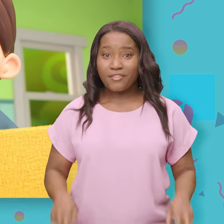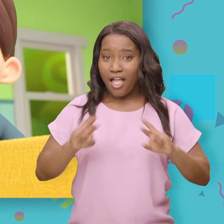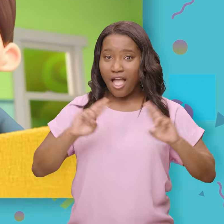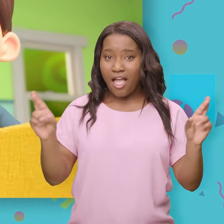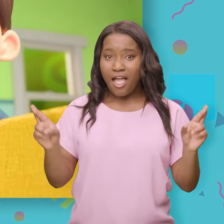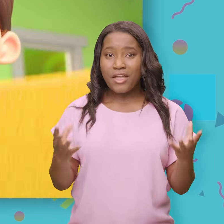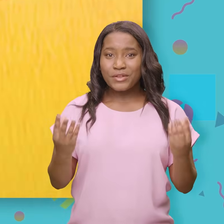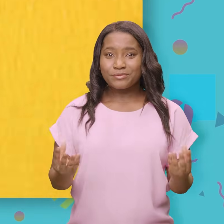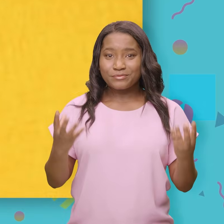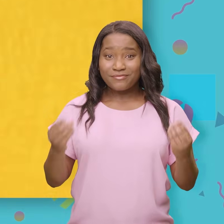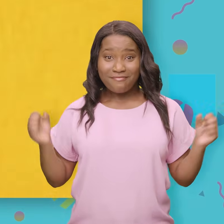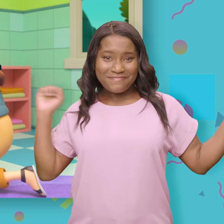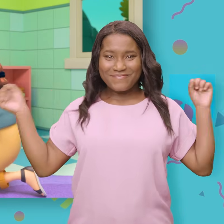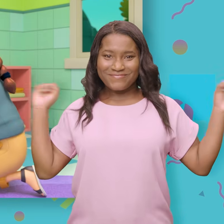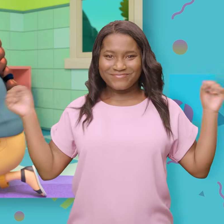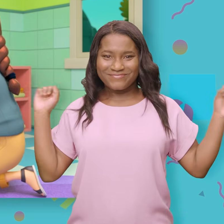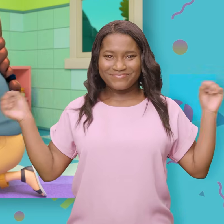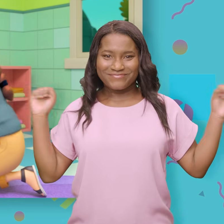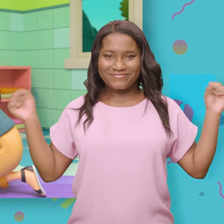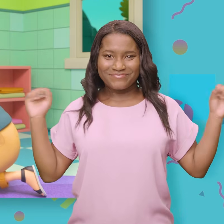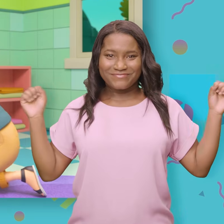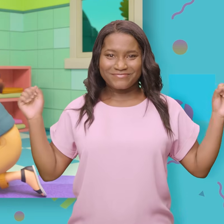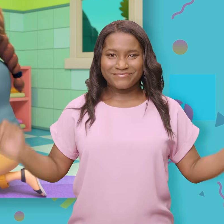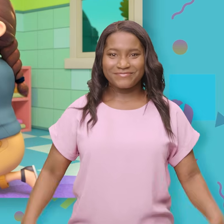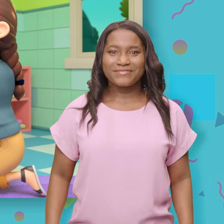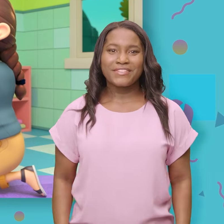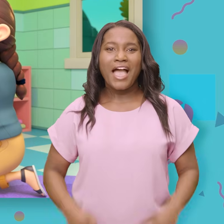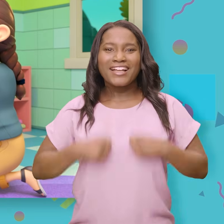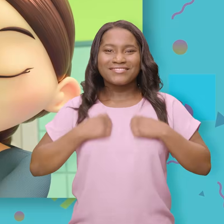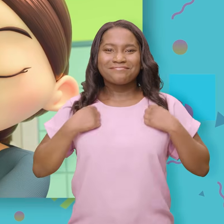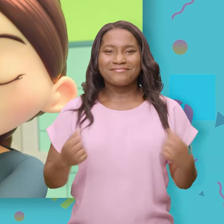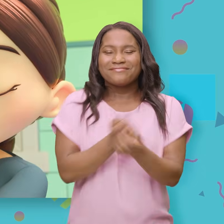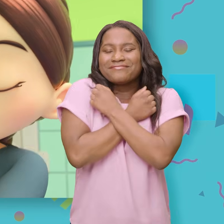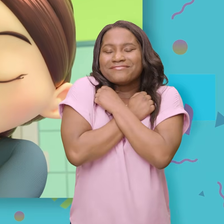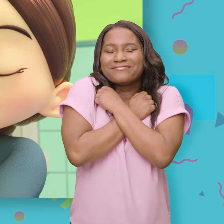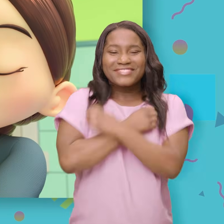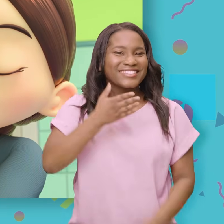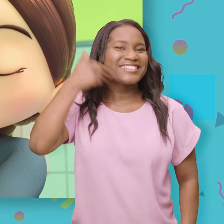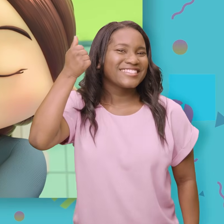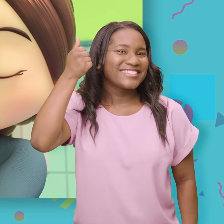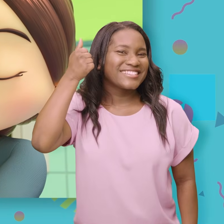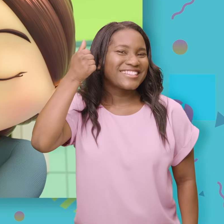Here comes the fluffy towel. Bath time hugs are the best.